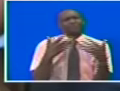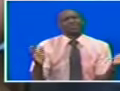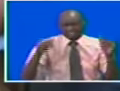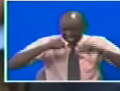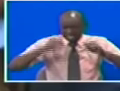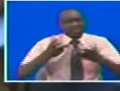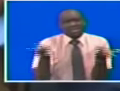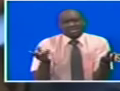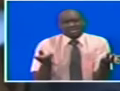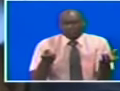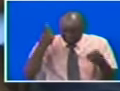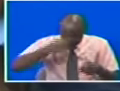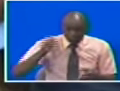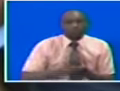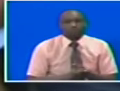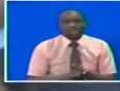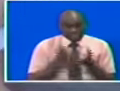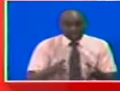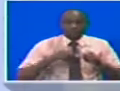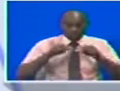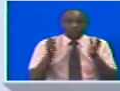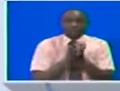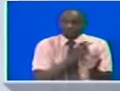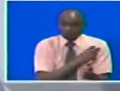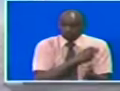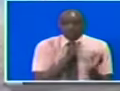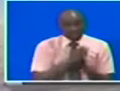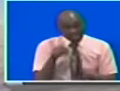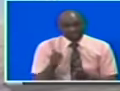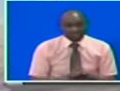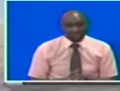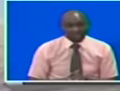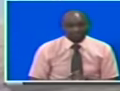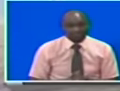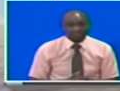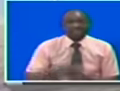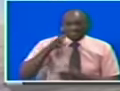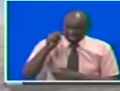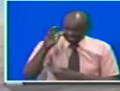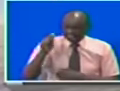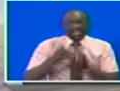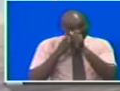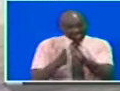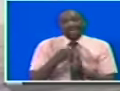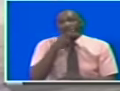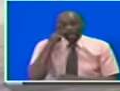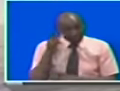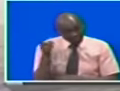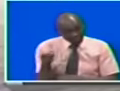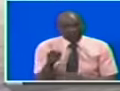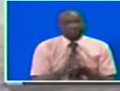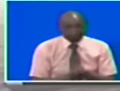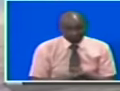consultation. Tunaendelea vile vile na consultation between professor. NASA co-principal Kalonzo Musyoka there,